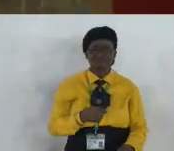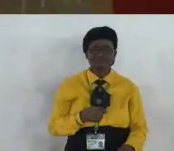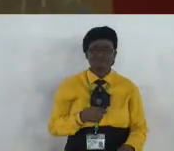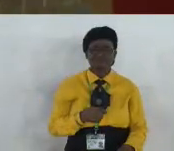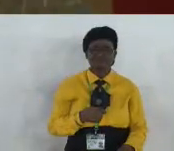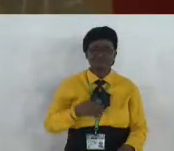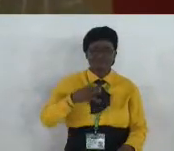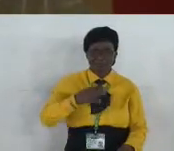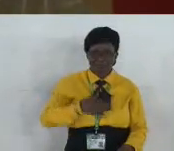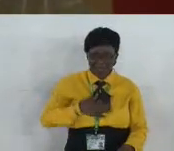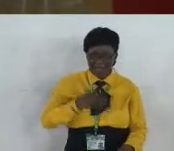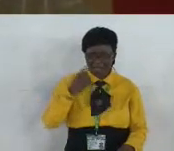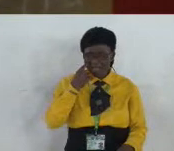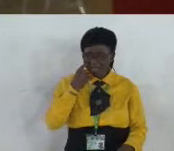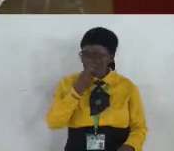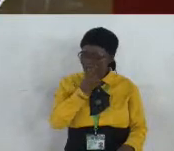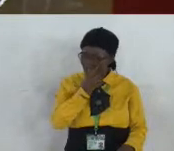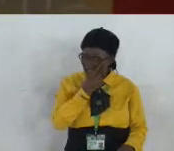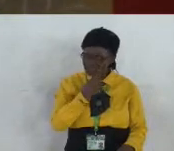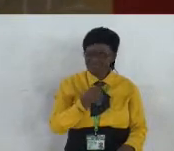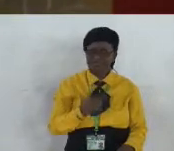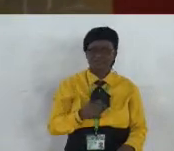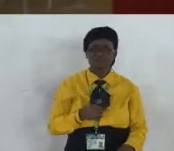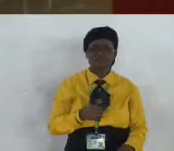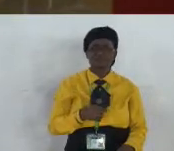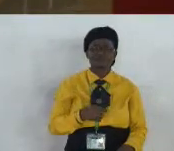my eyes,